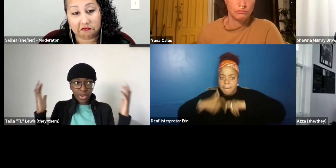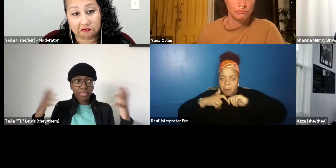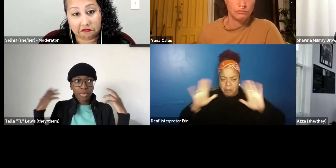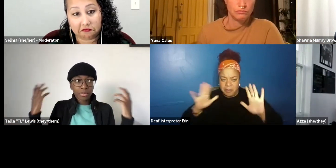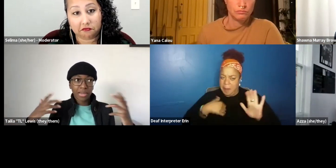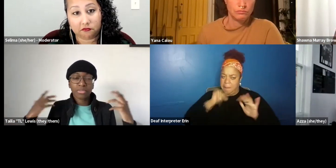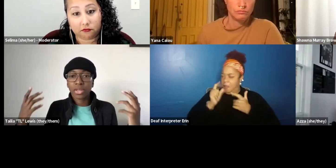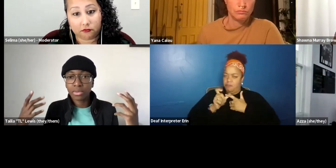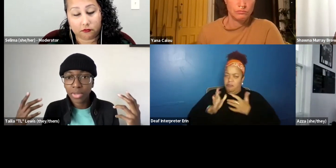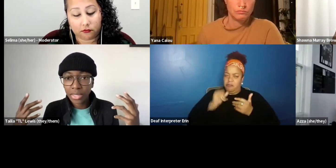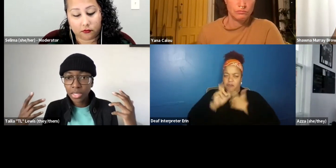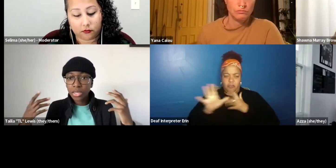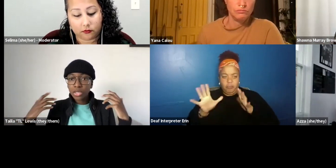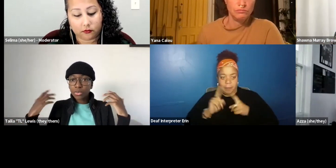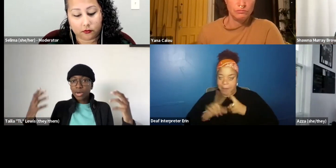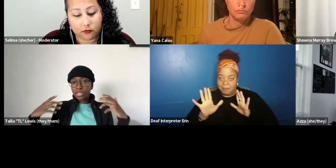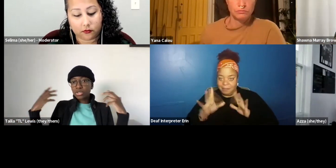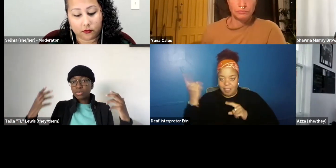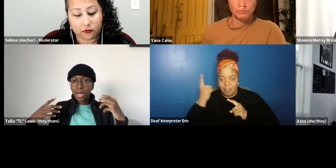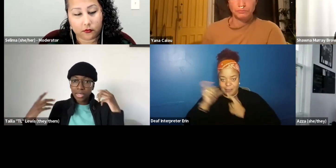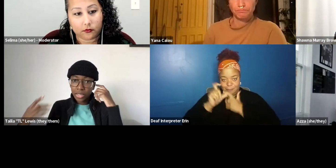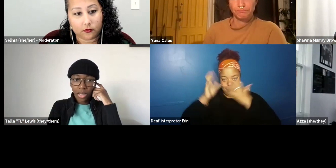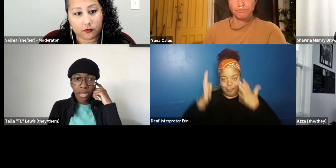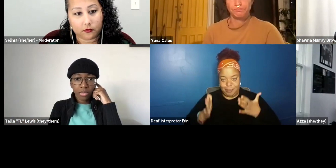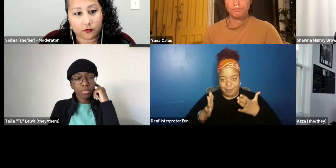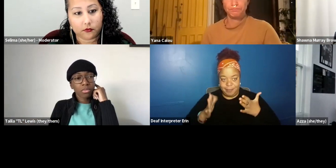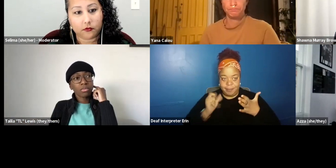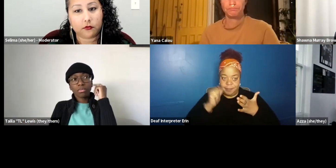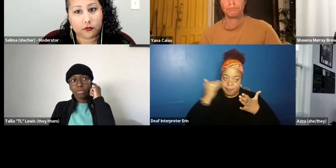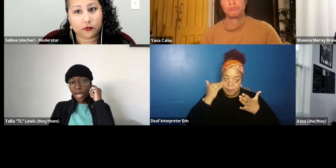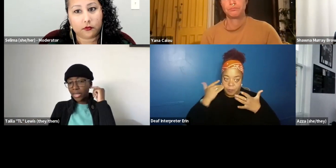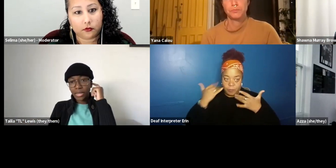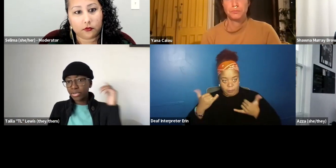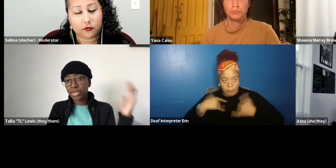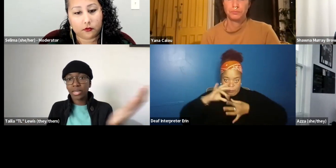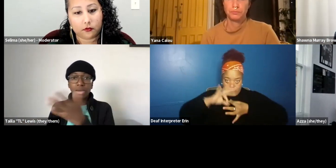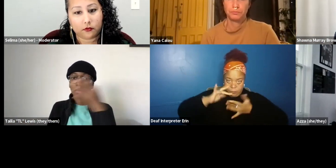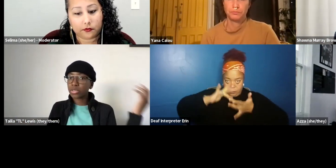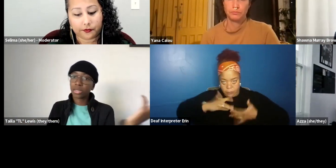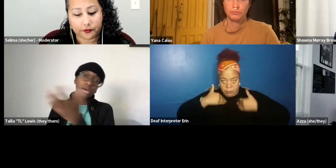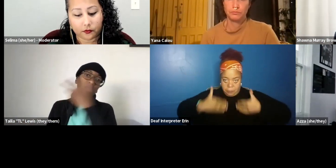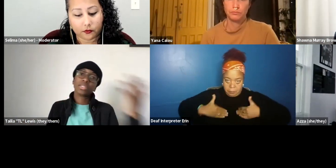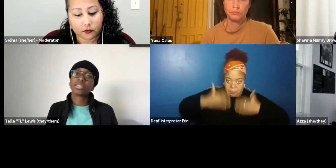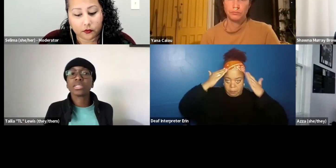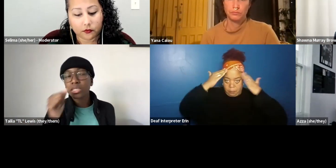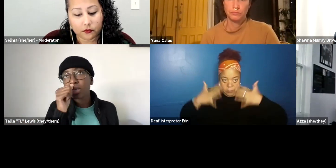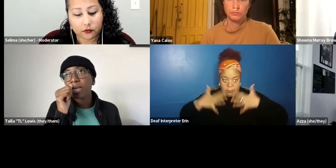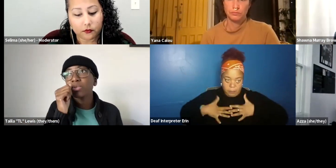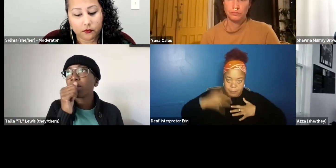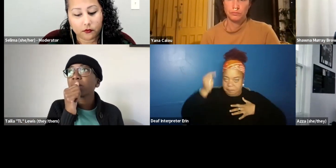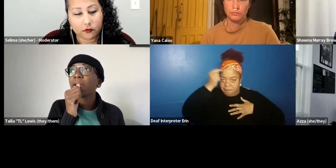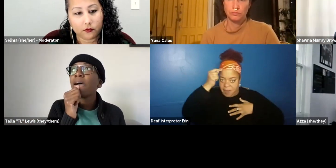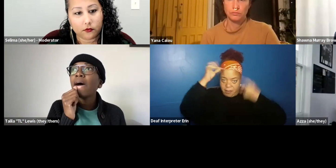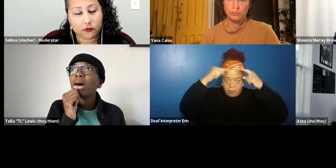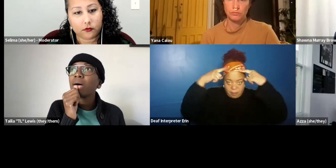therefore you have to be mindful of your presence, your body, mind, everything, almost at all instances as